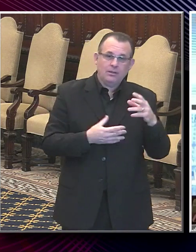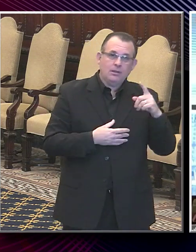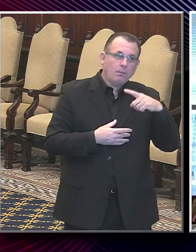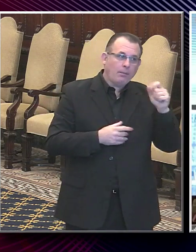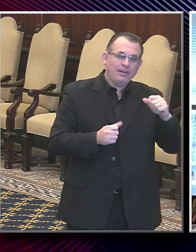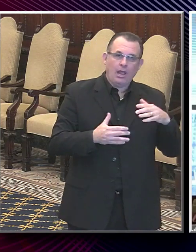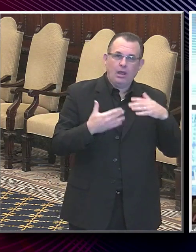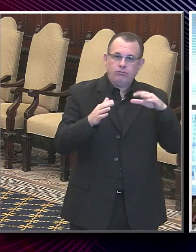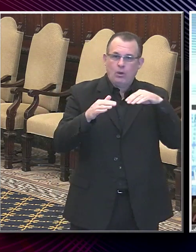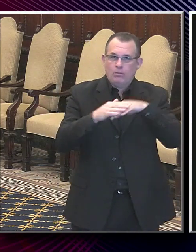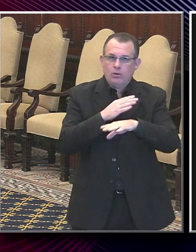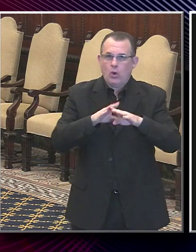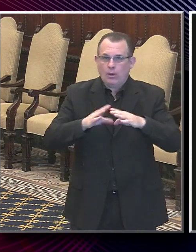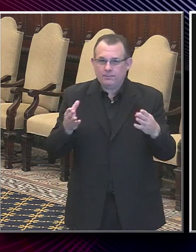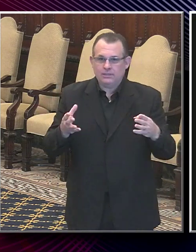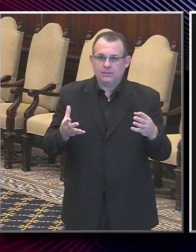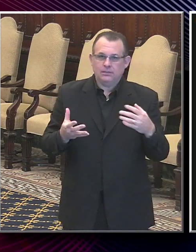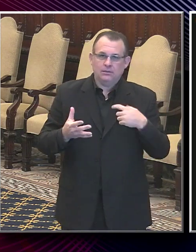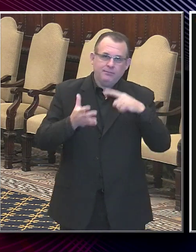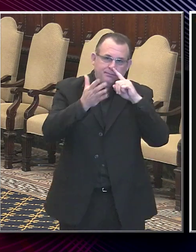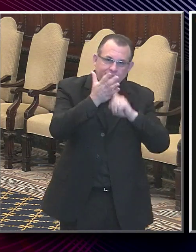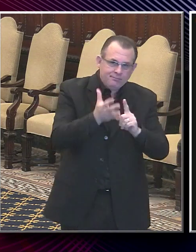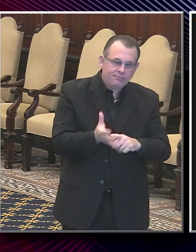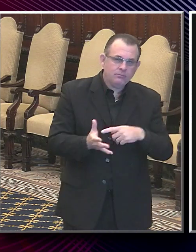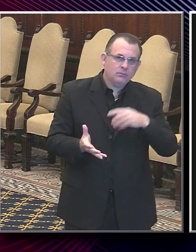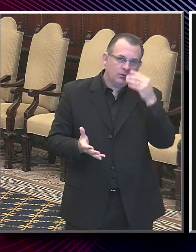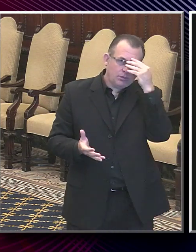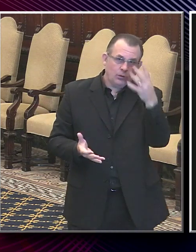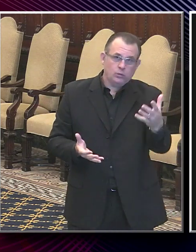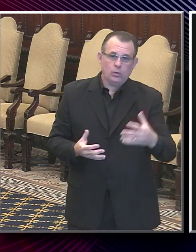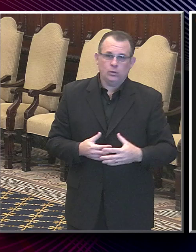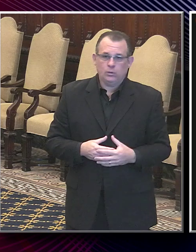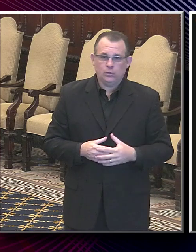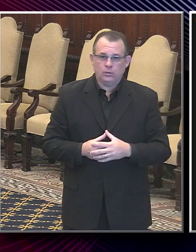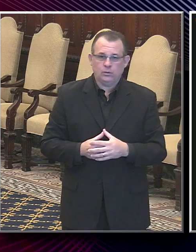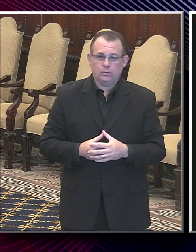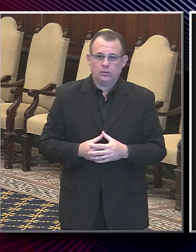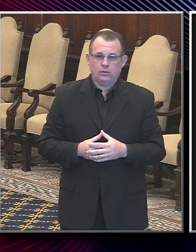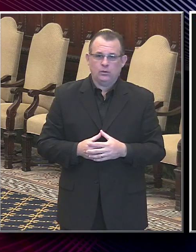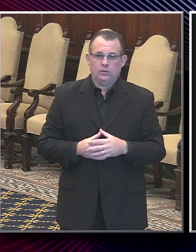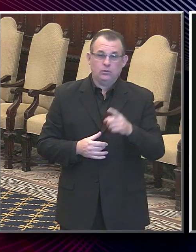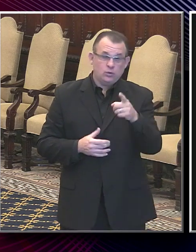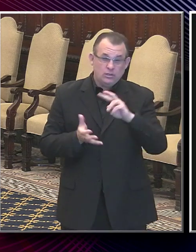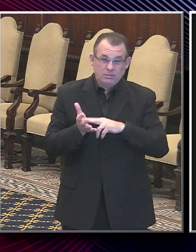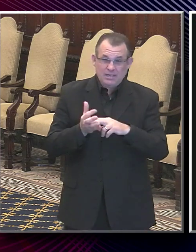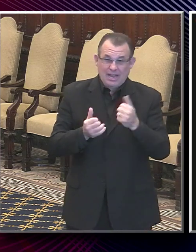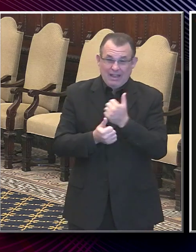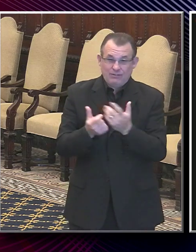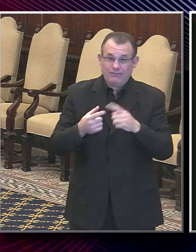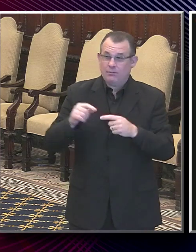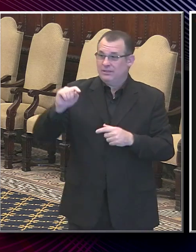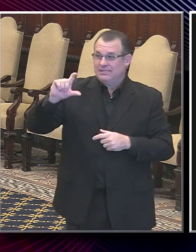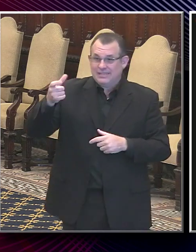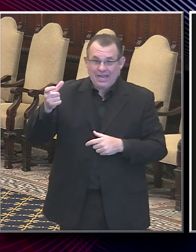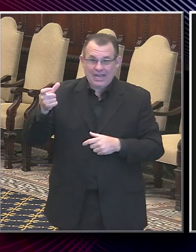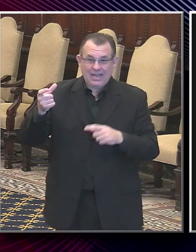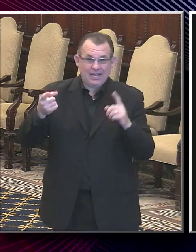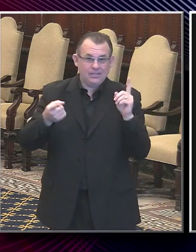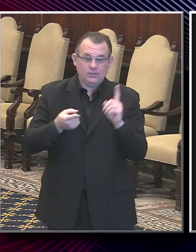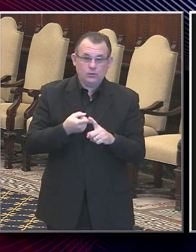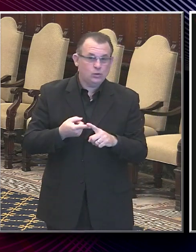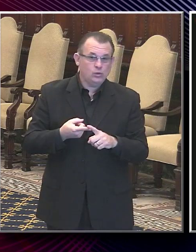those buildings. So then it's fair to say that everything from taxes to